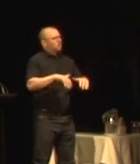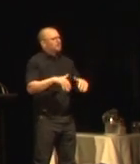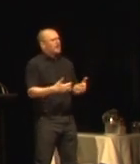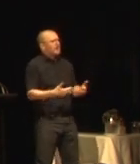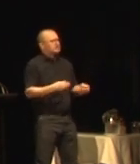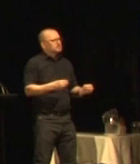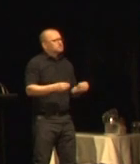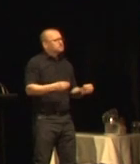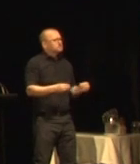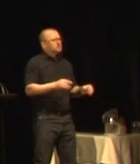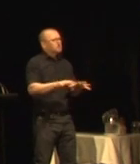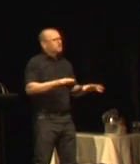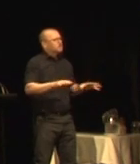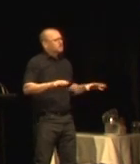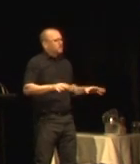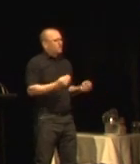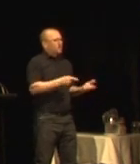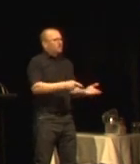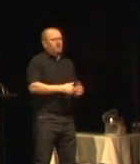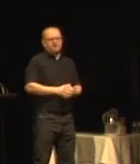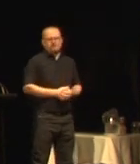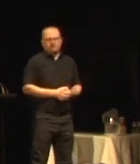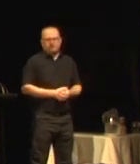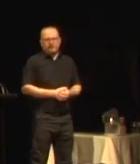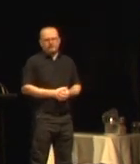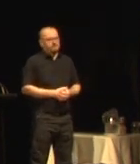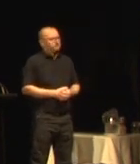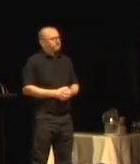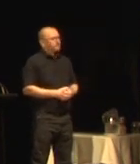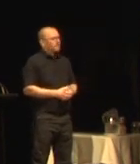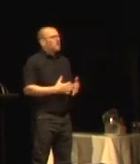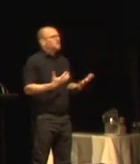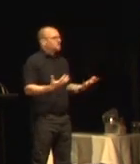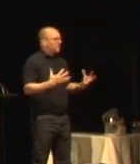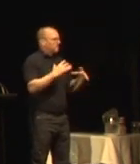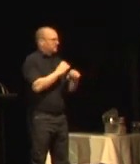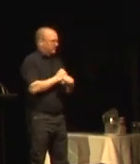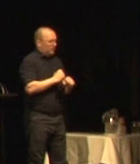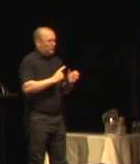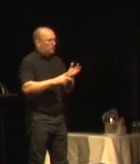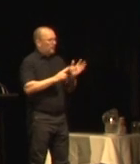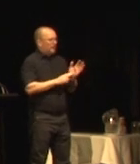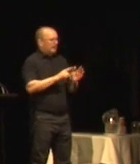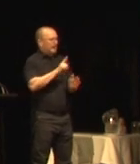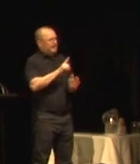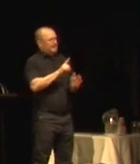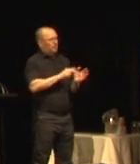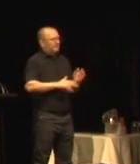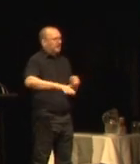Pictures are great. So, wrapping up. The UN, the League of Nations, was founded in